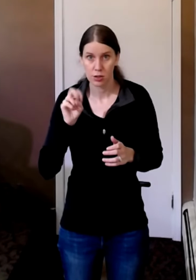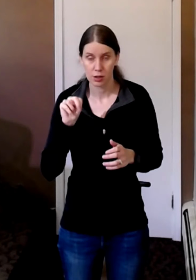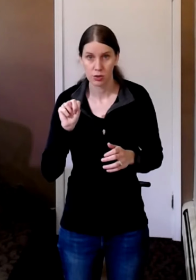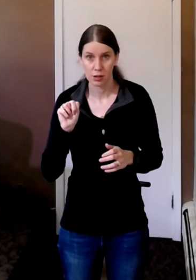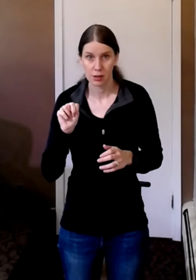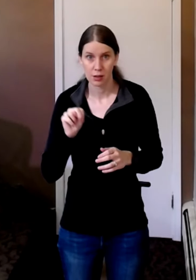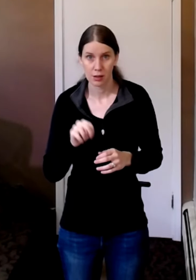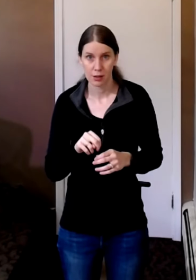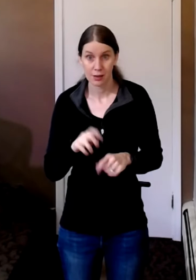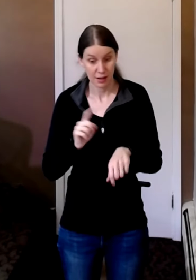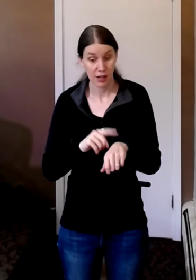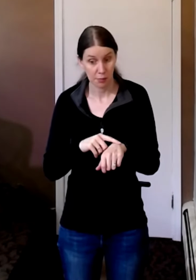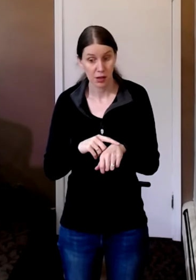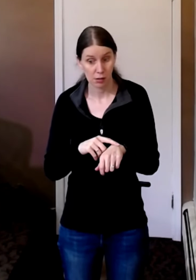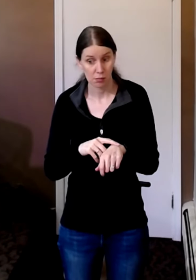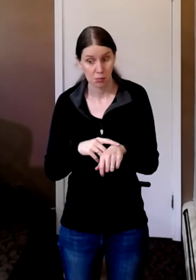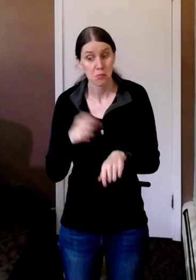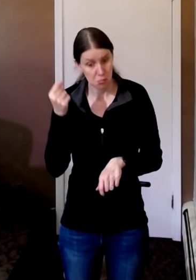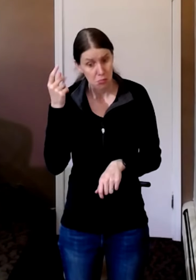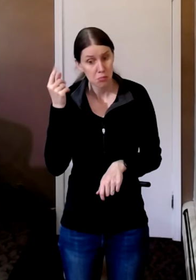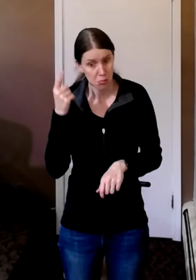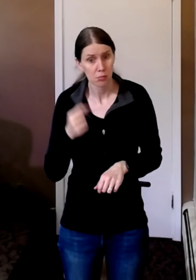The timing fits.